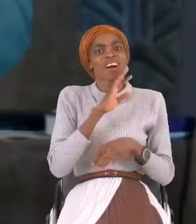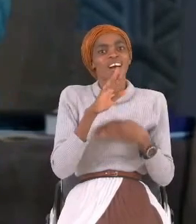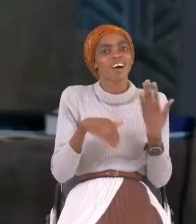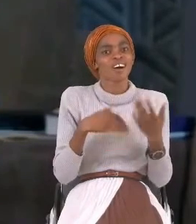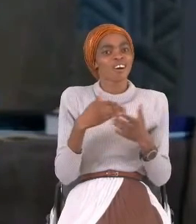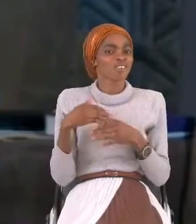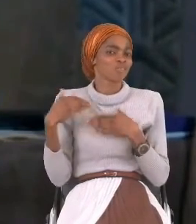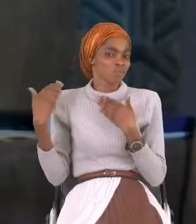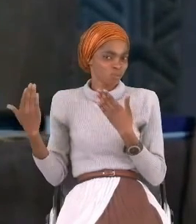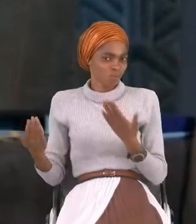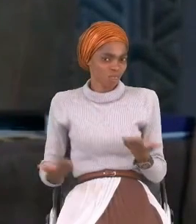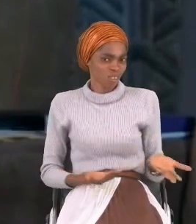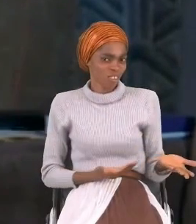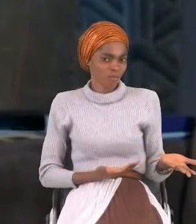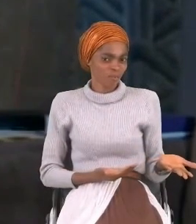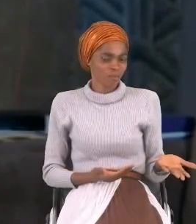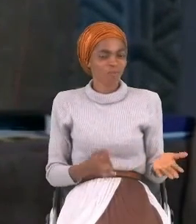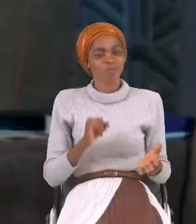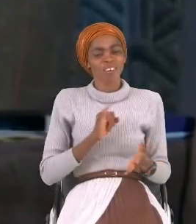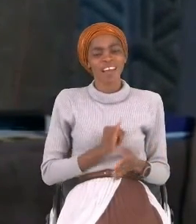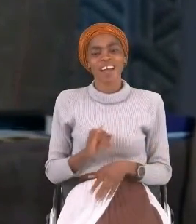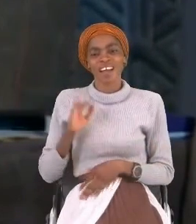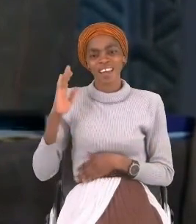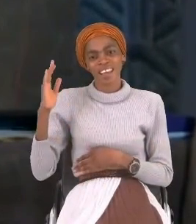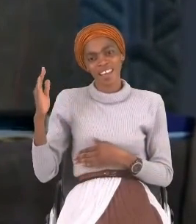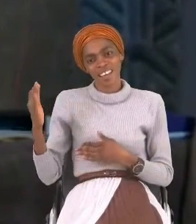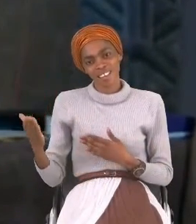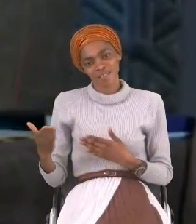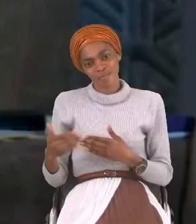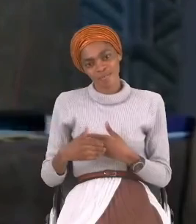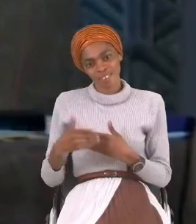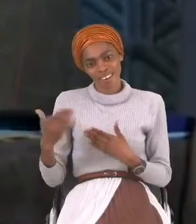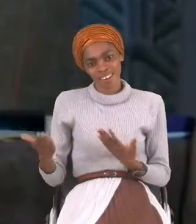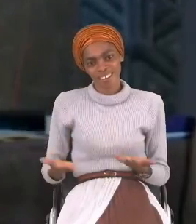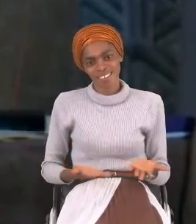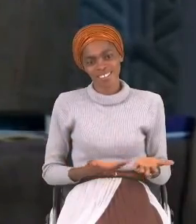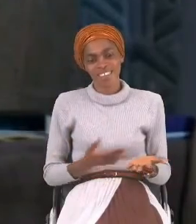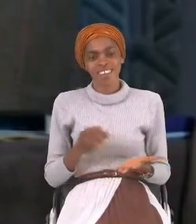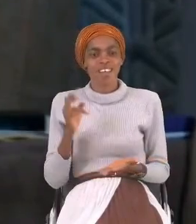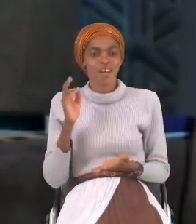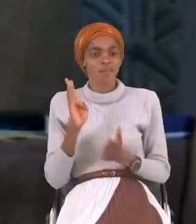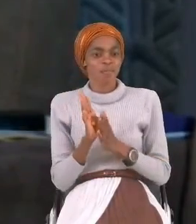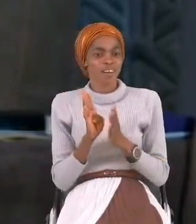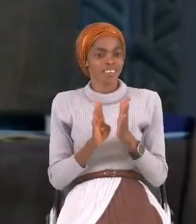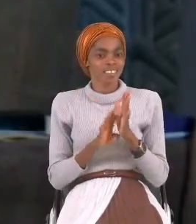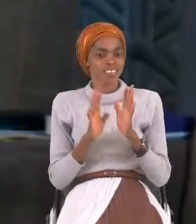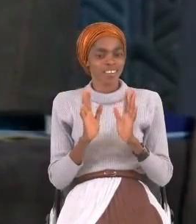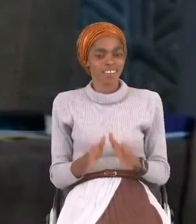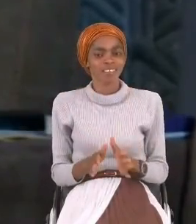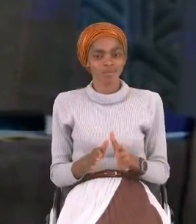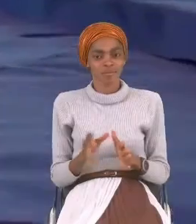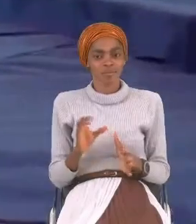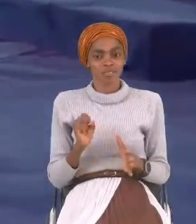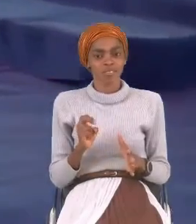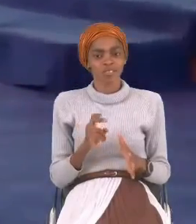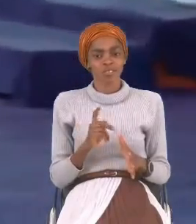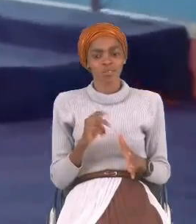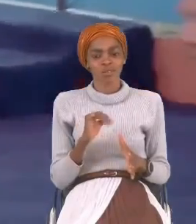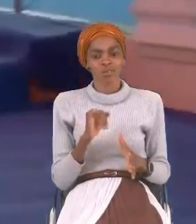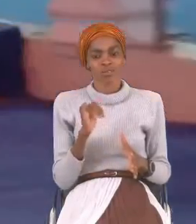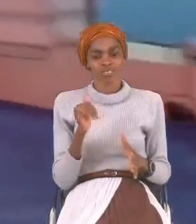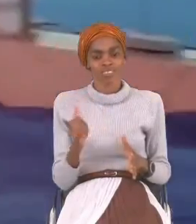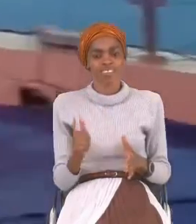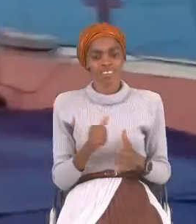invite Barrister Shokoya Abimbola, LLB,